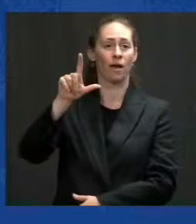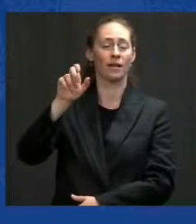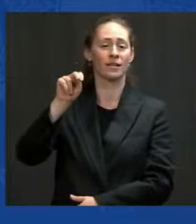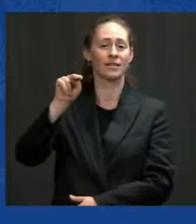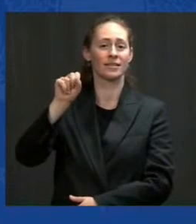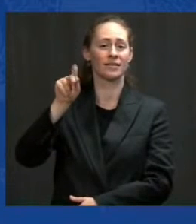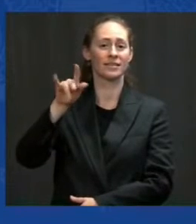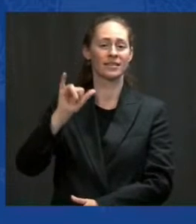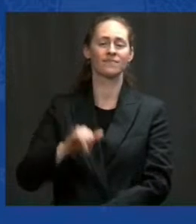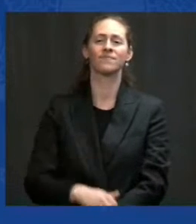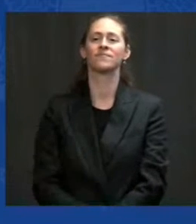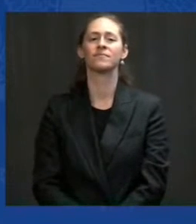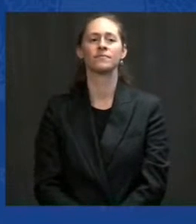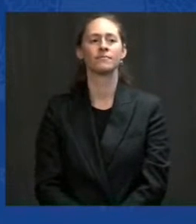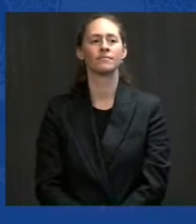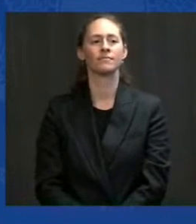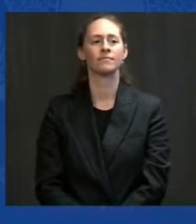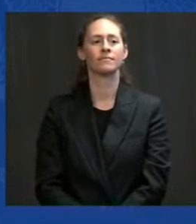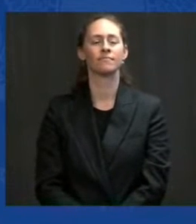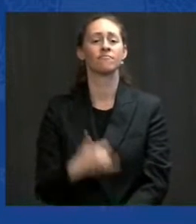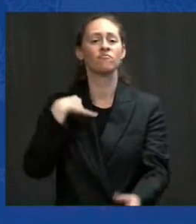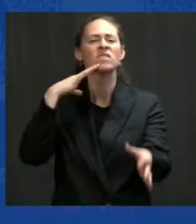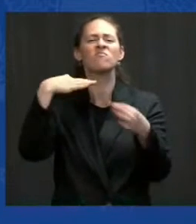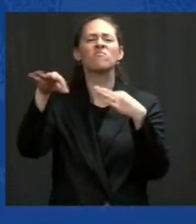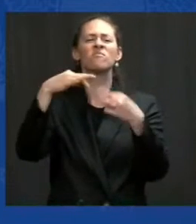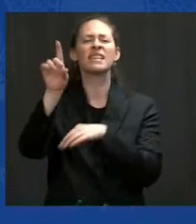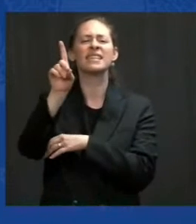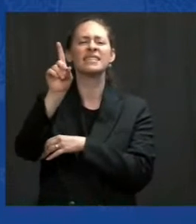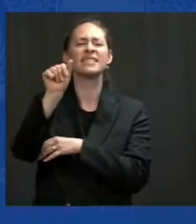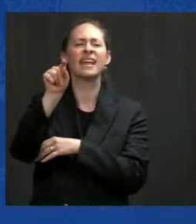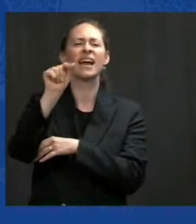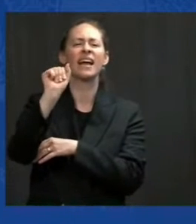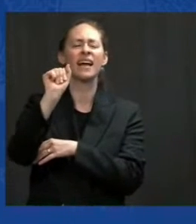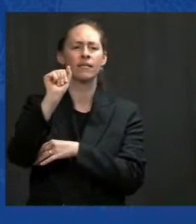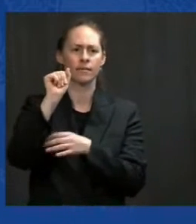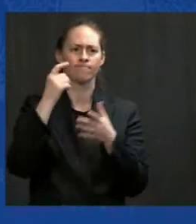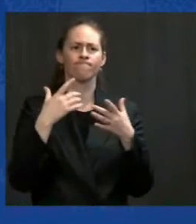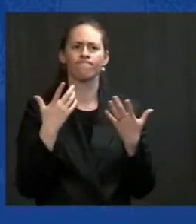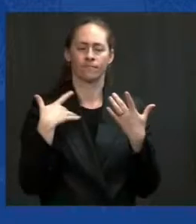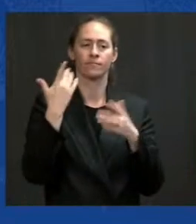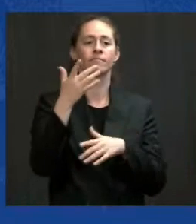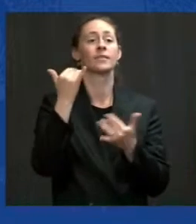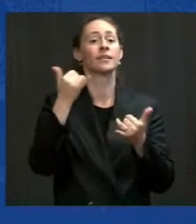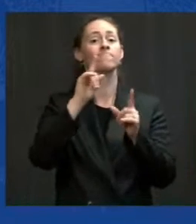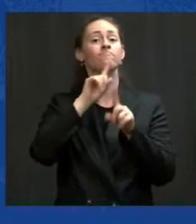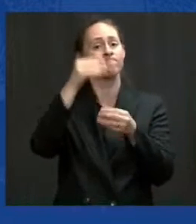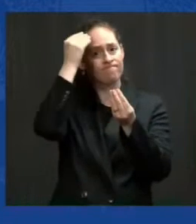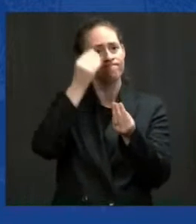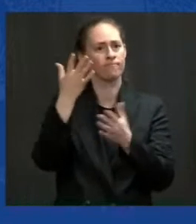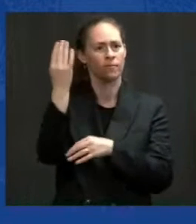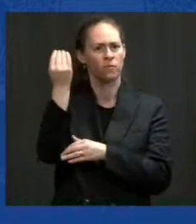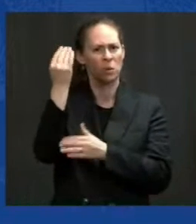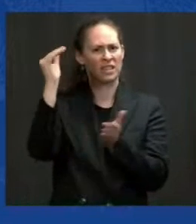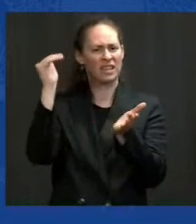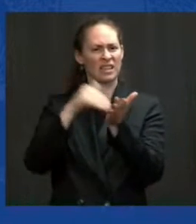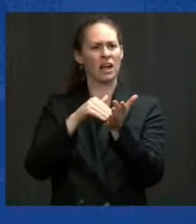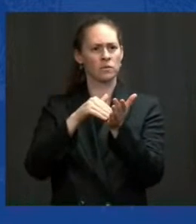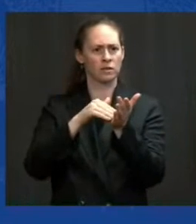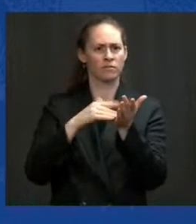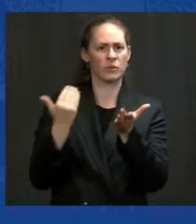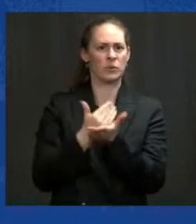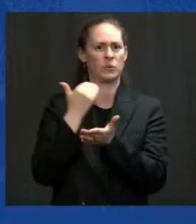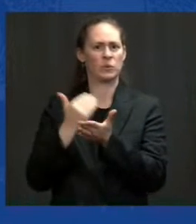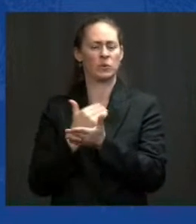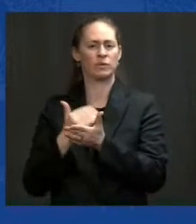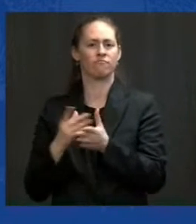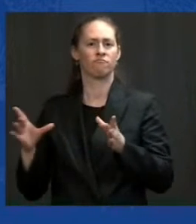of the data. Yesterday, CDC reported a little over 14,000 new cases of COVID-19. Our 7-day average